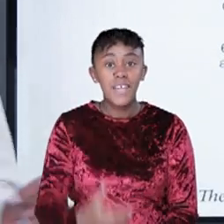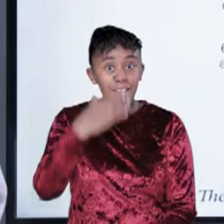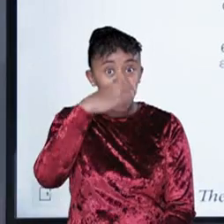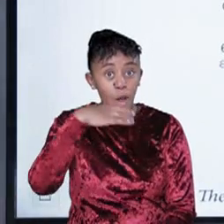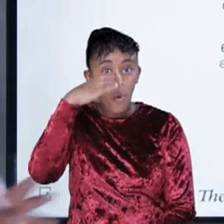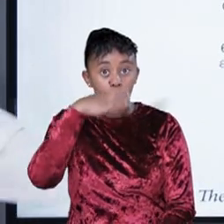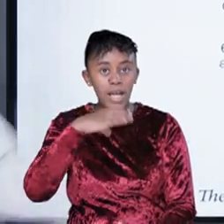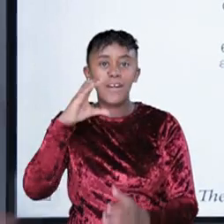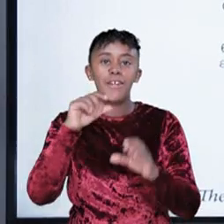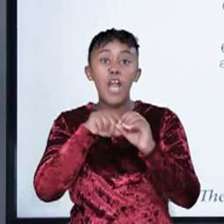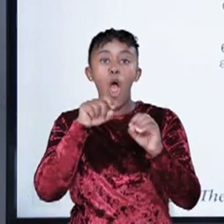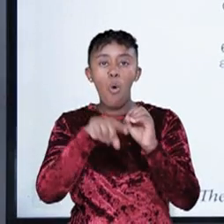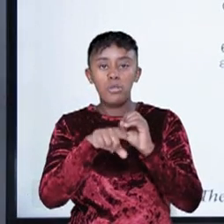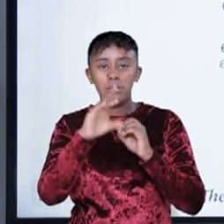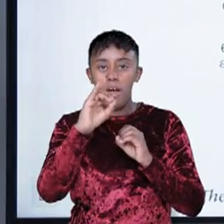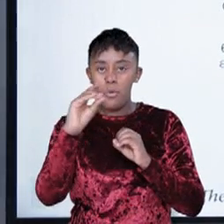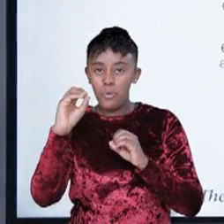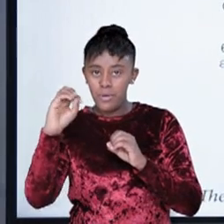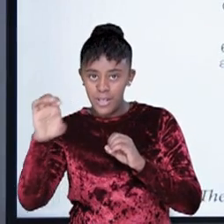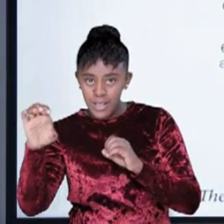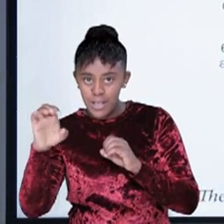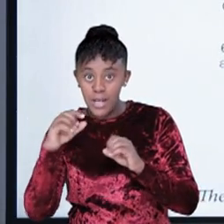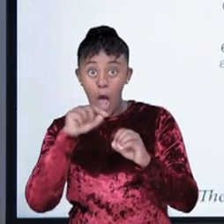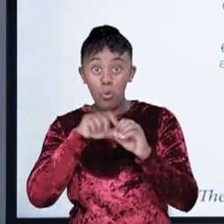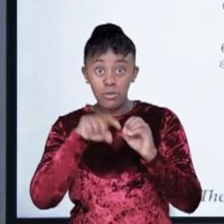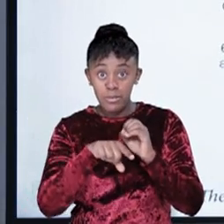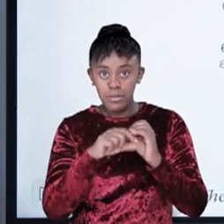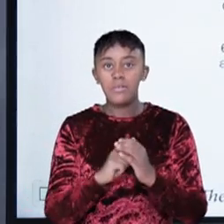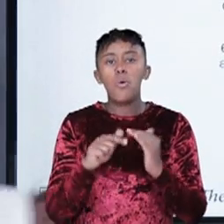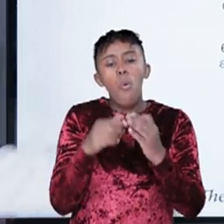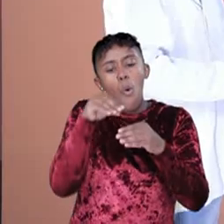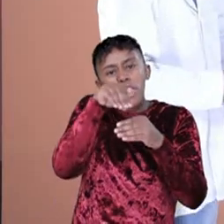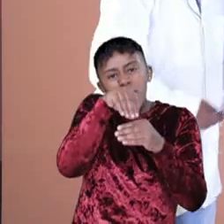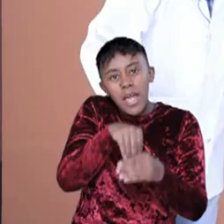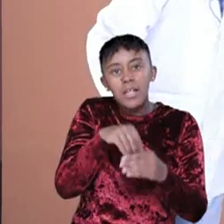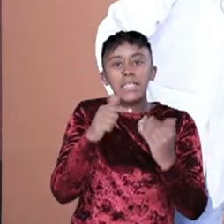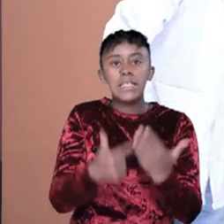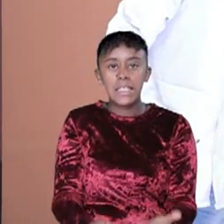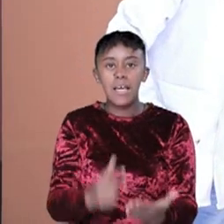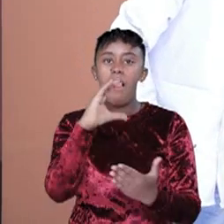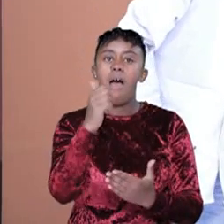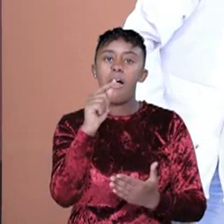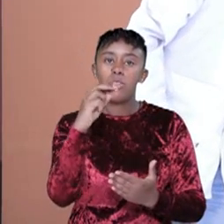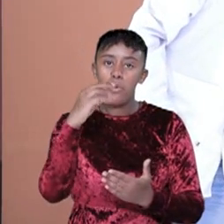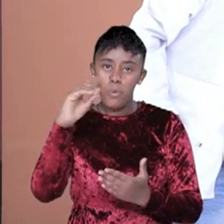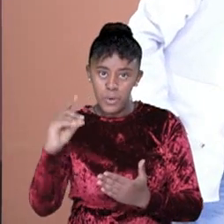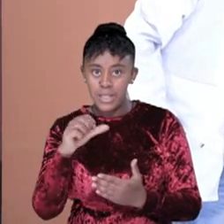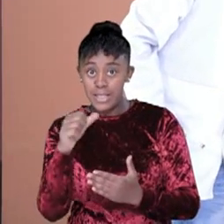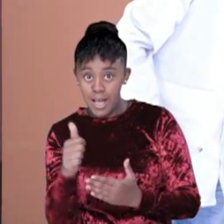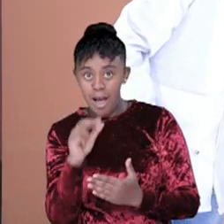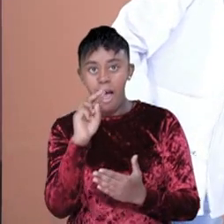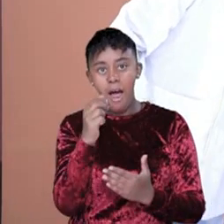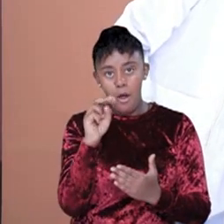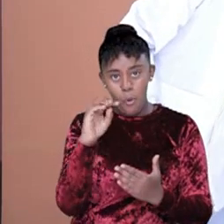diode diagram. This thermonic diode diagram contains this is the cathode and this is an